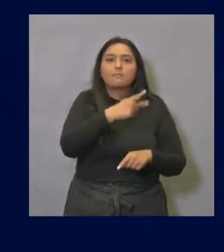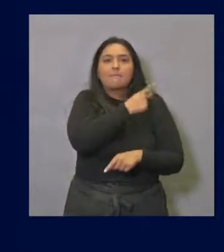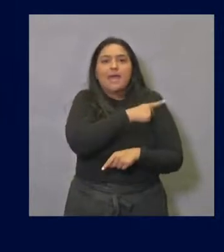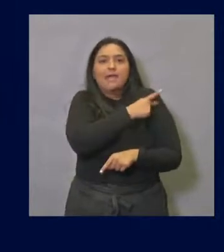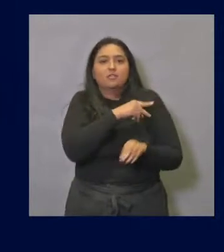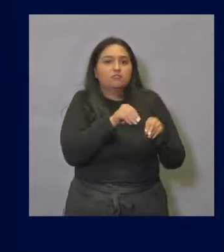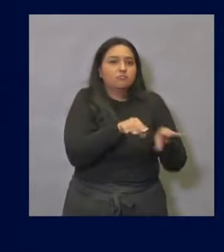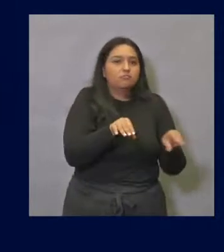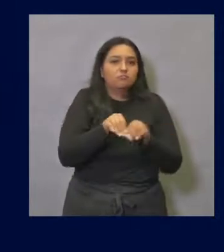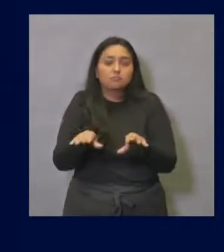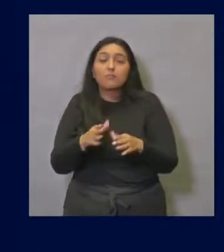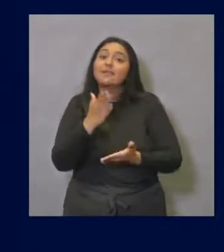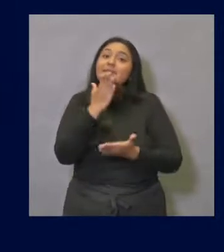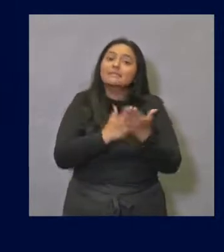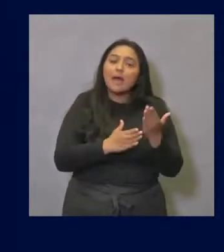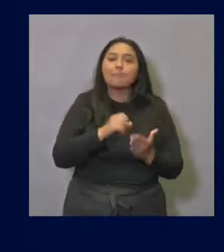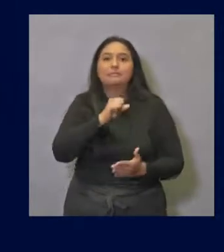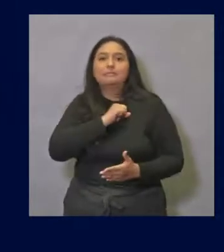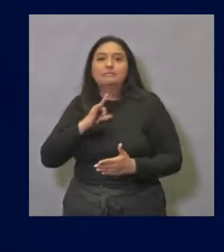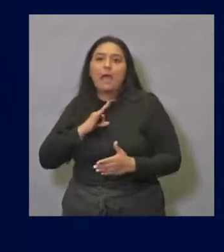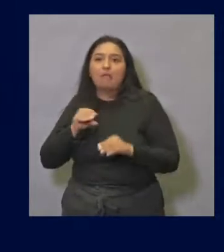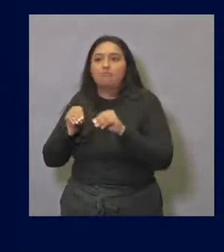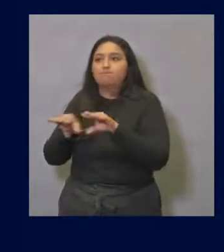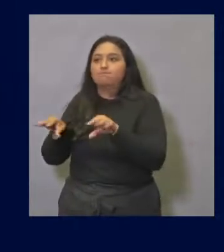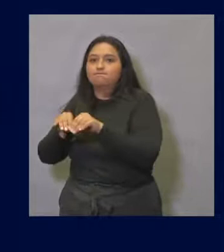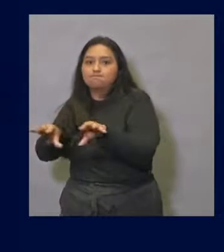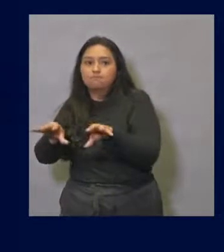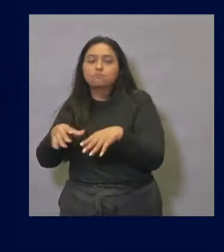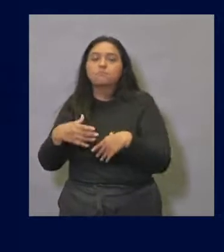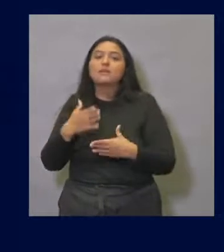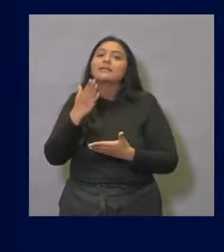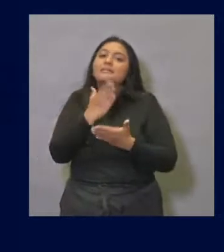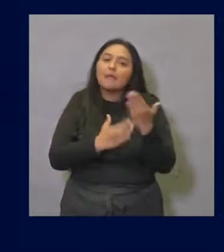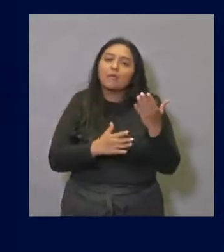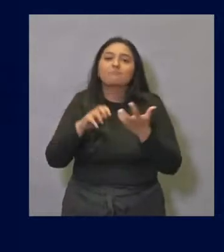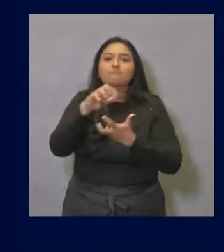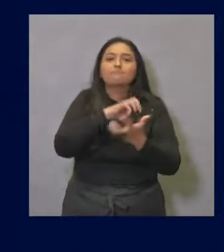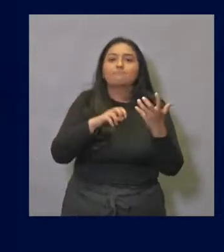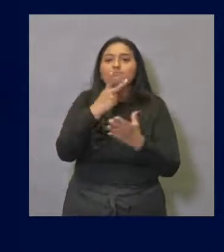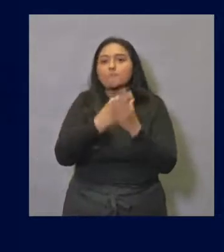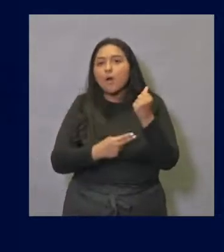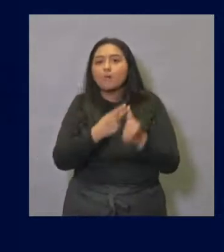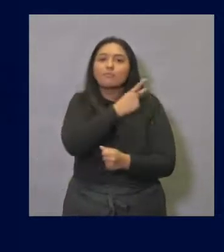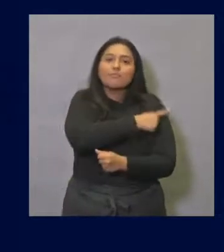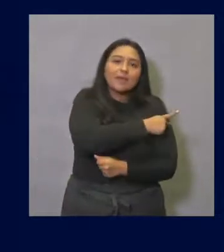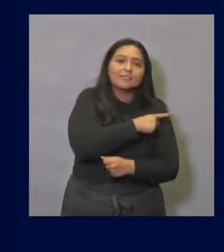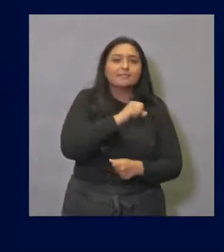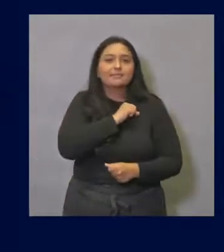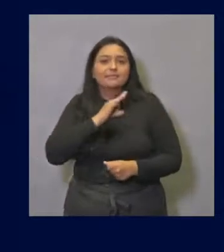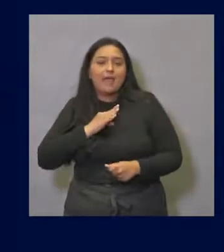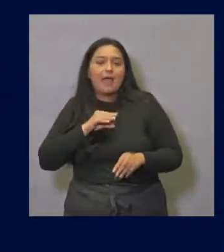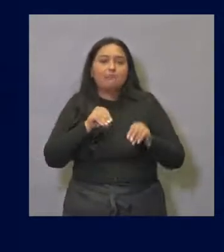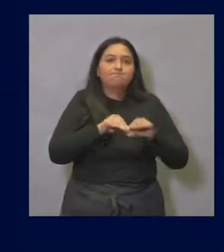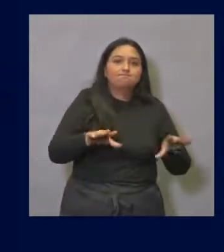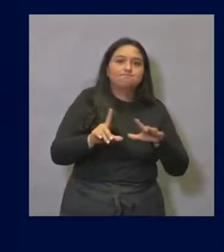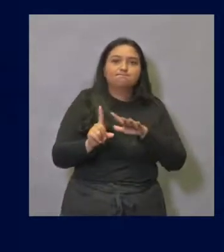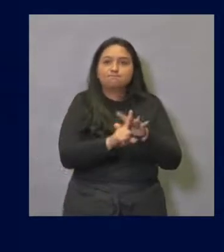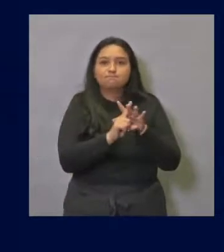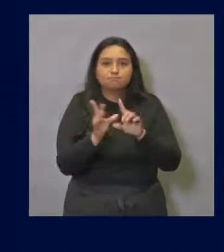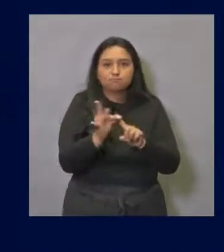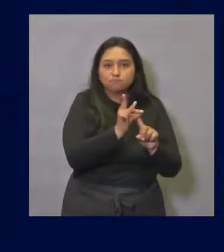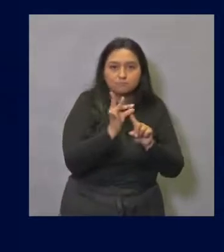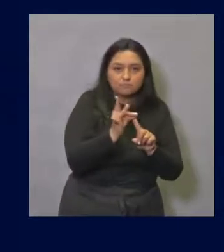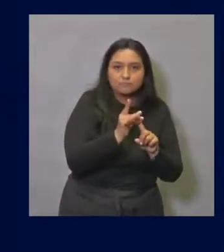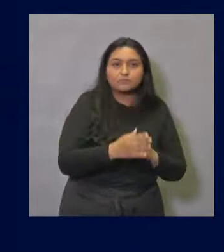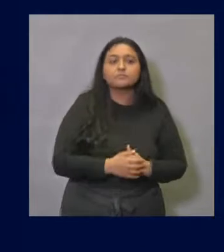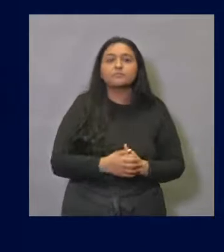among staff, and some occurred among both patients and staff. By the end of January, that number had dropped to only